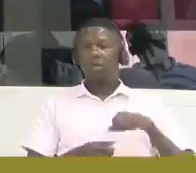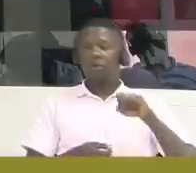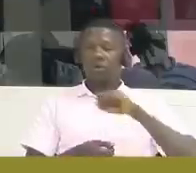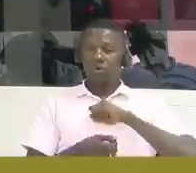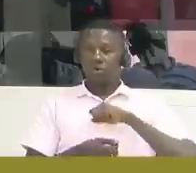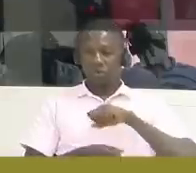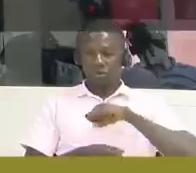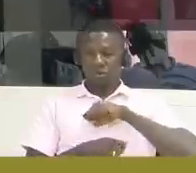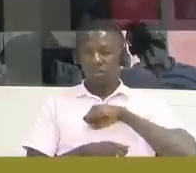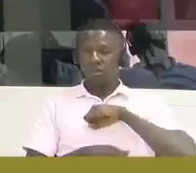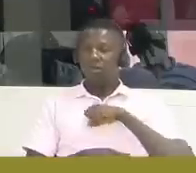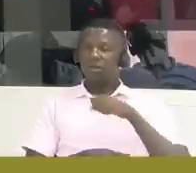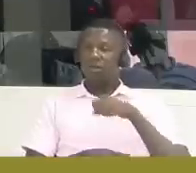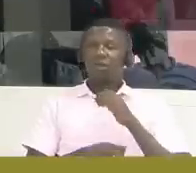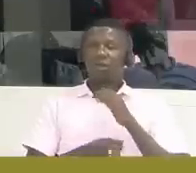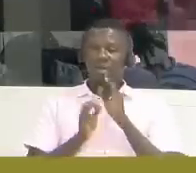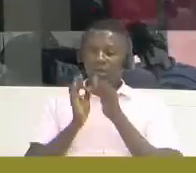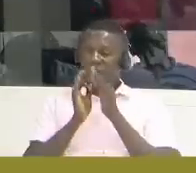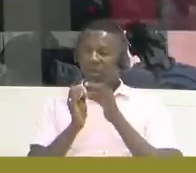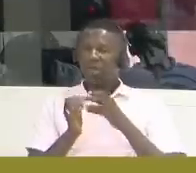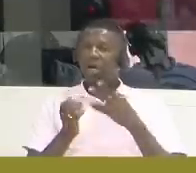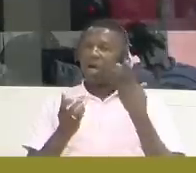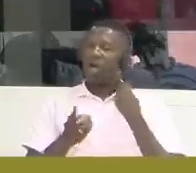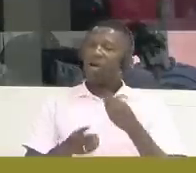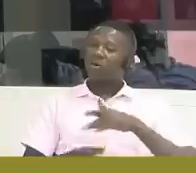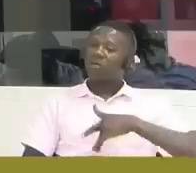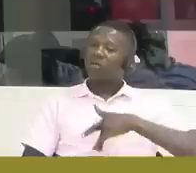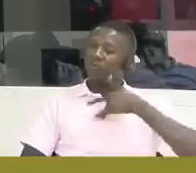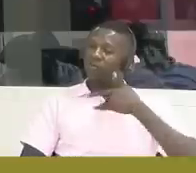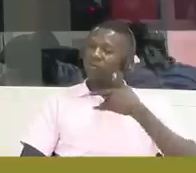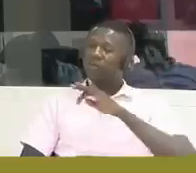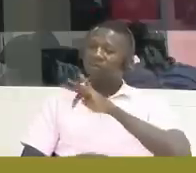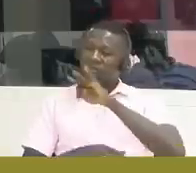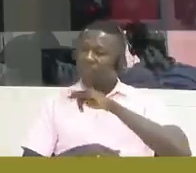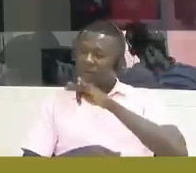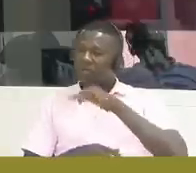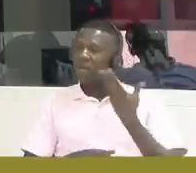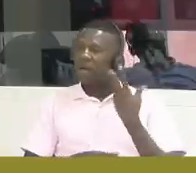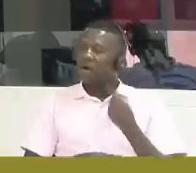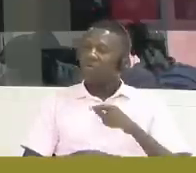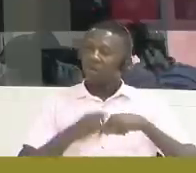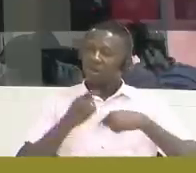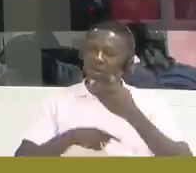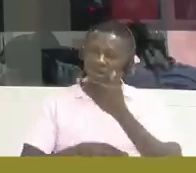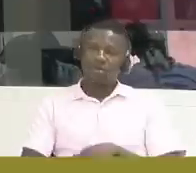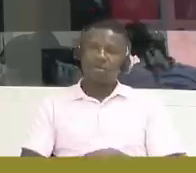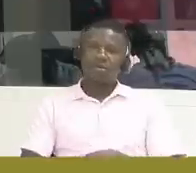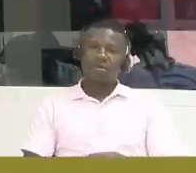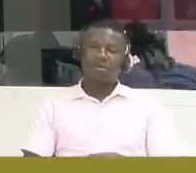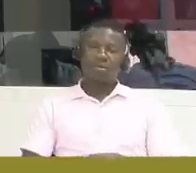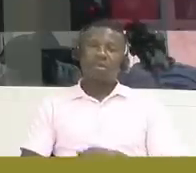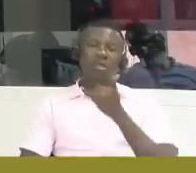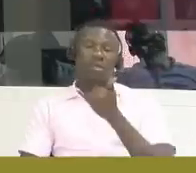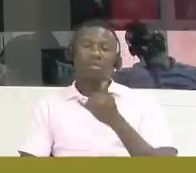impact on his family as well? Yes, the family also suffered because